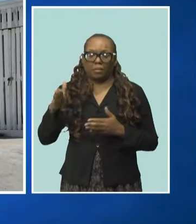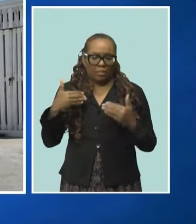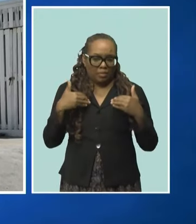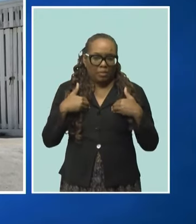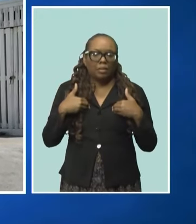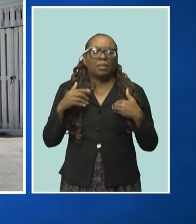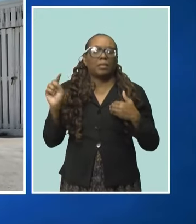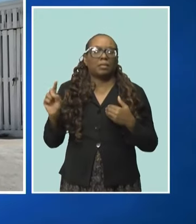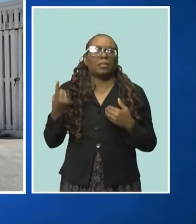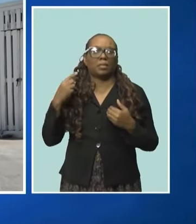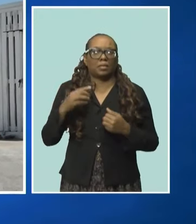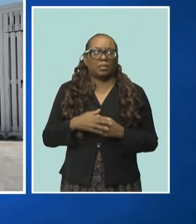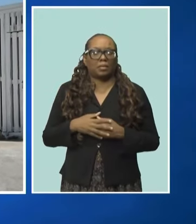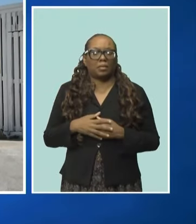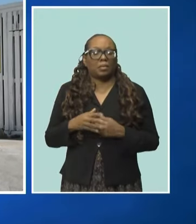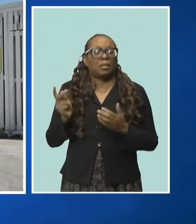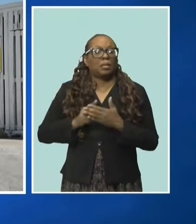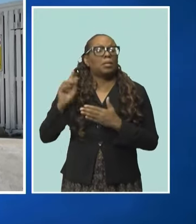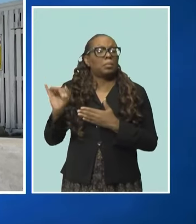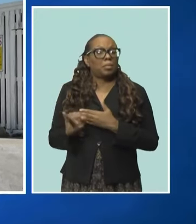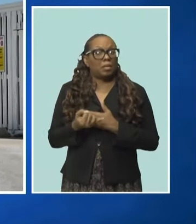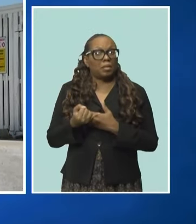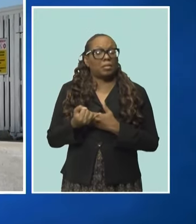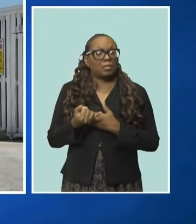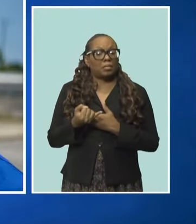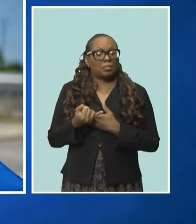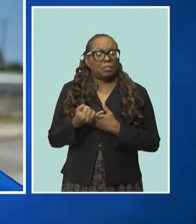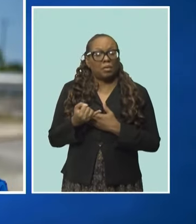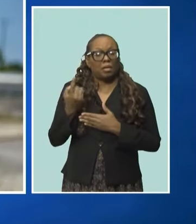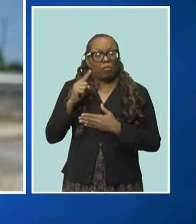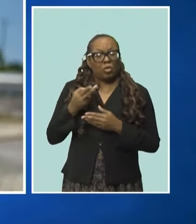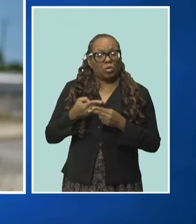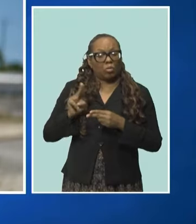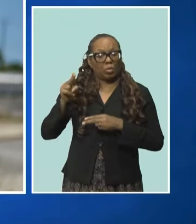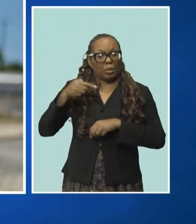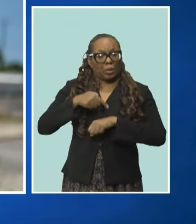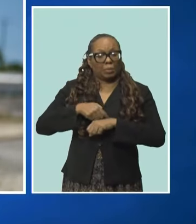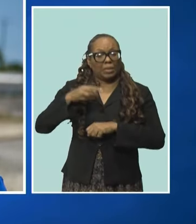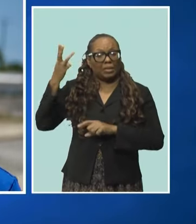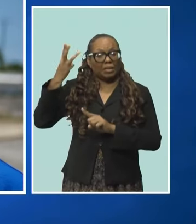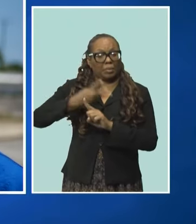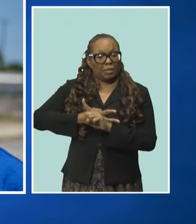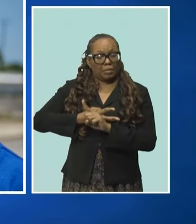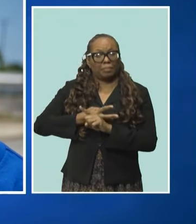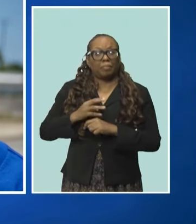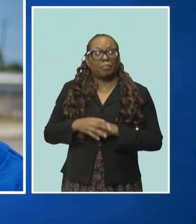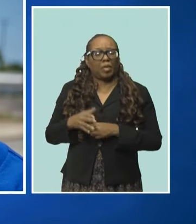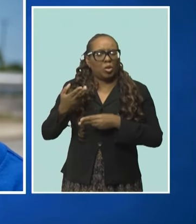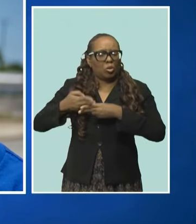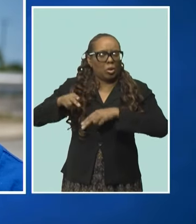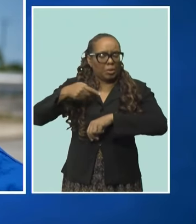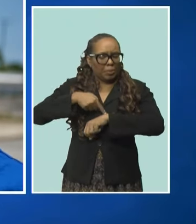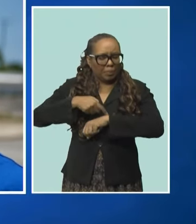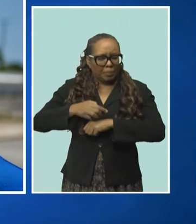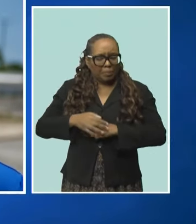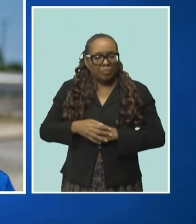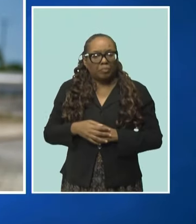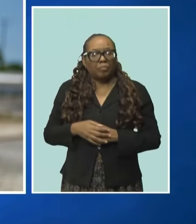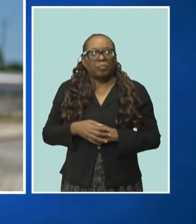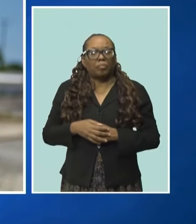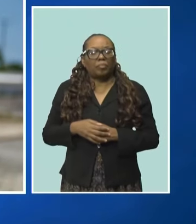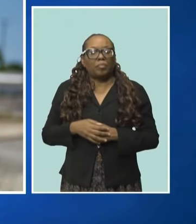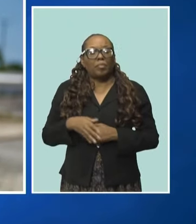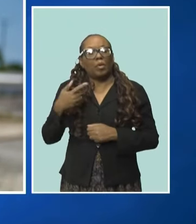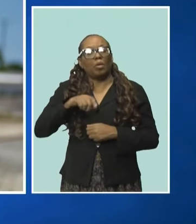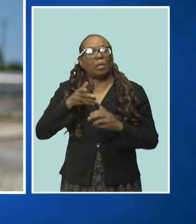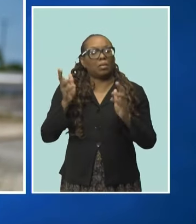of 6 months. This is a six-month pilot, basically a demo. We know that within the conversations we've